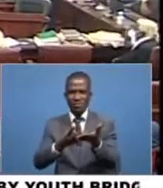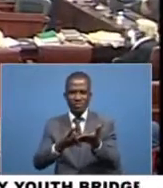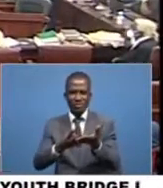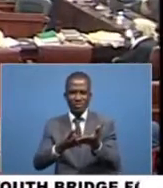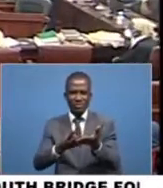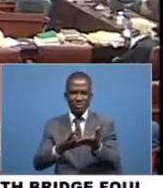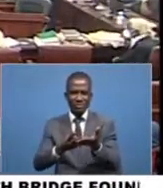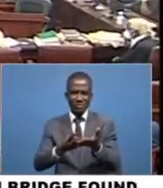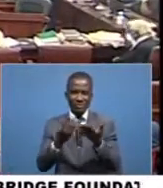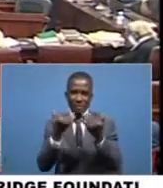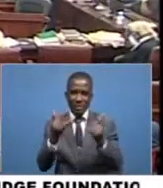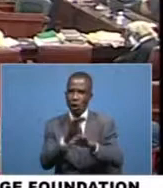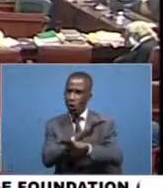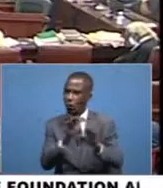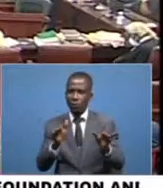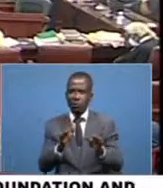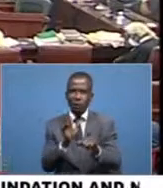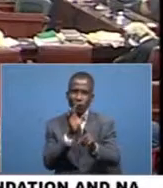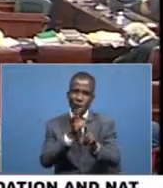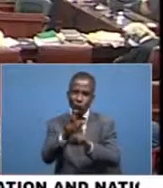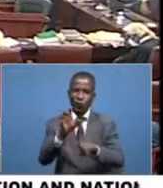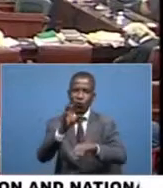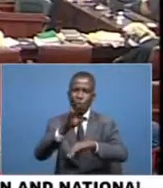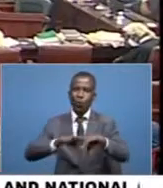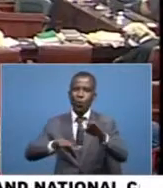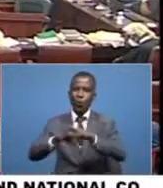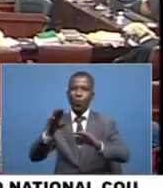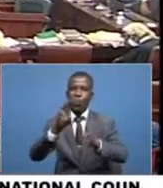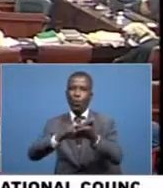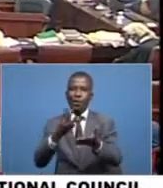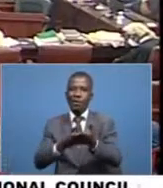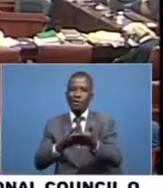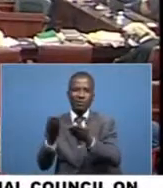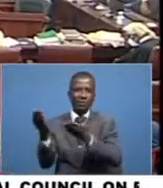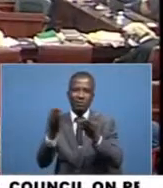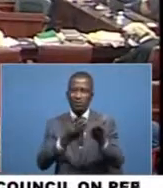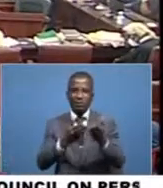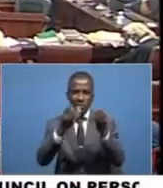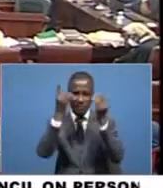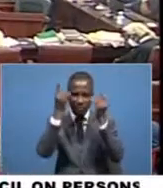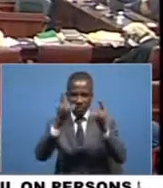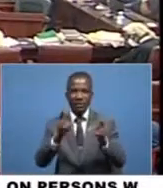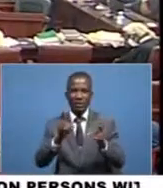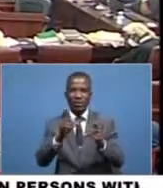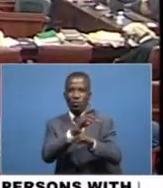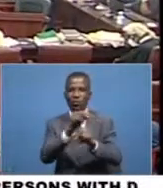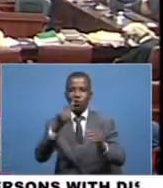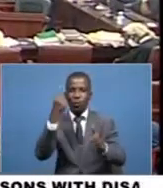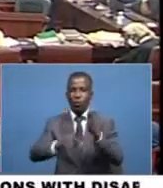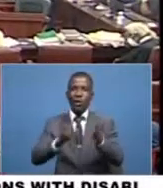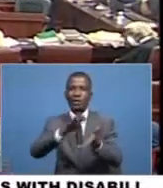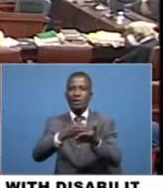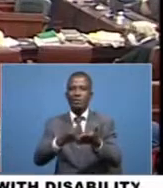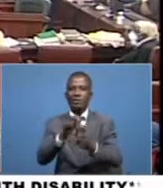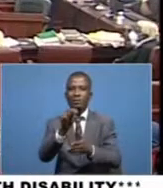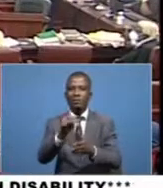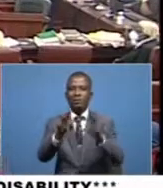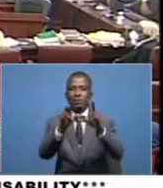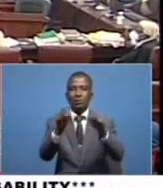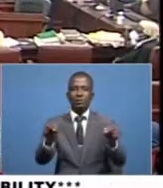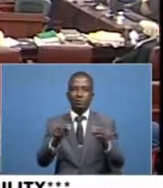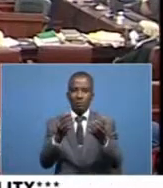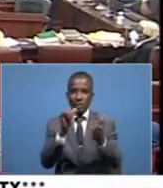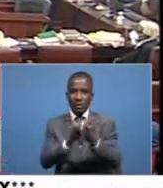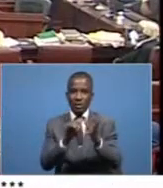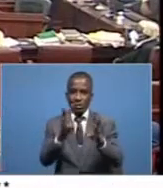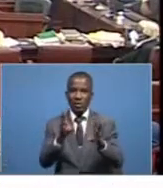tender. There was no obligation to call witnesses. It was counsel's duty to decide what evidence was called and the order in which it